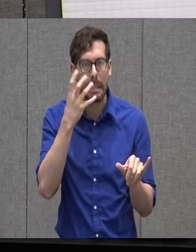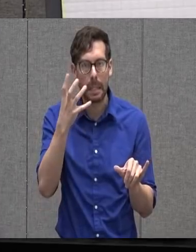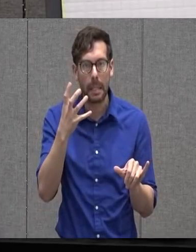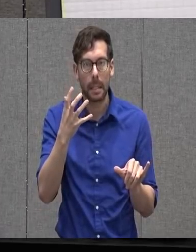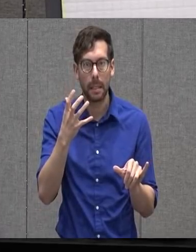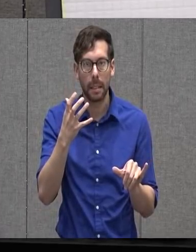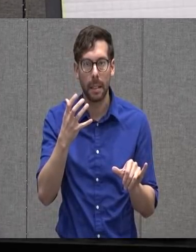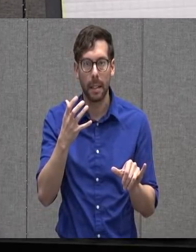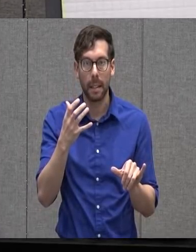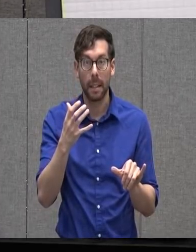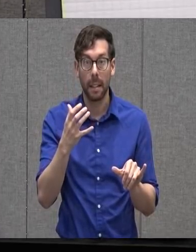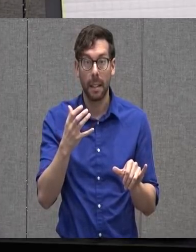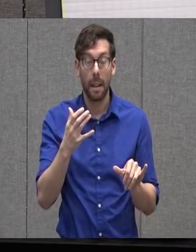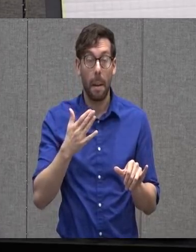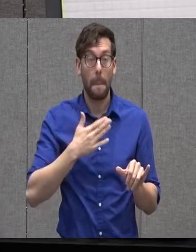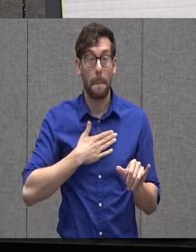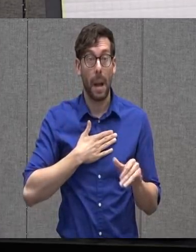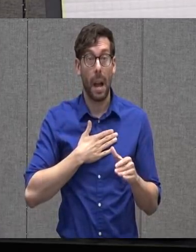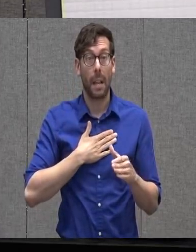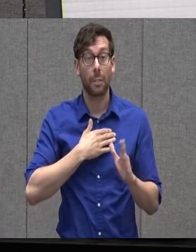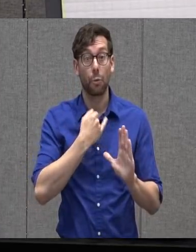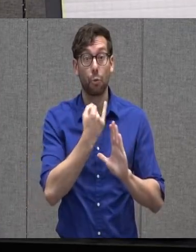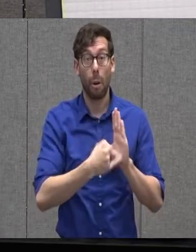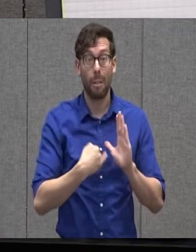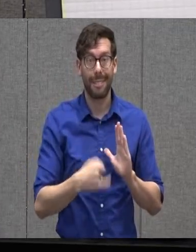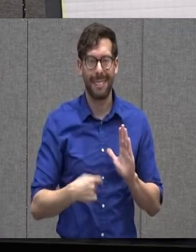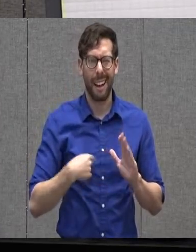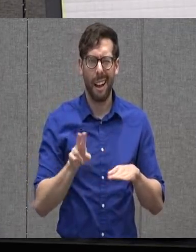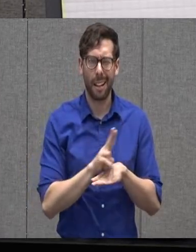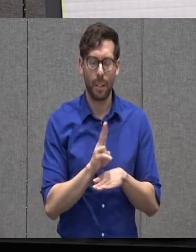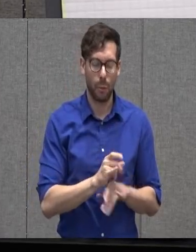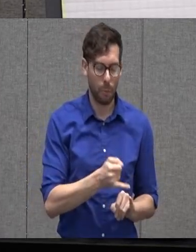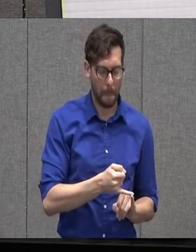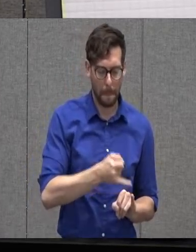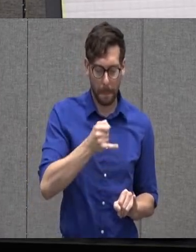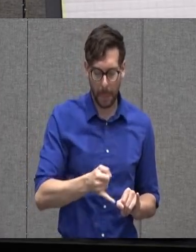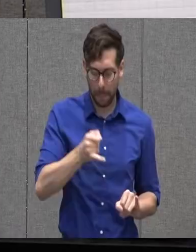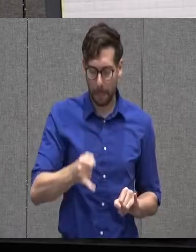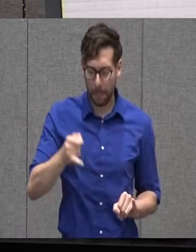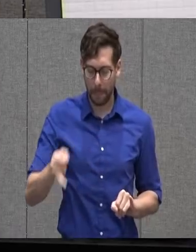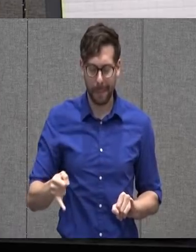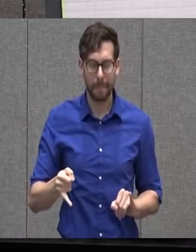I used my drawing to show heat. What are ways that you would draw heat?